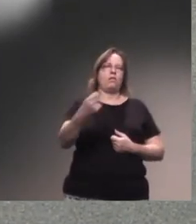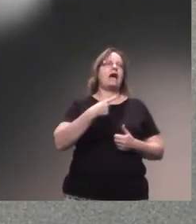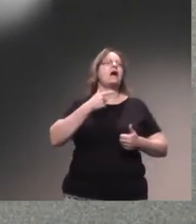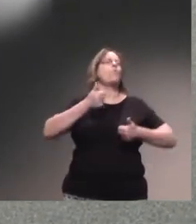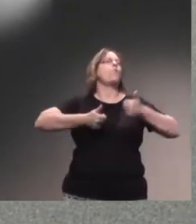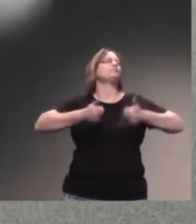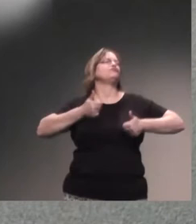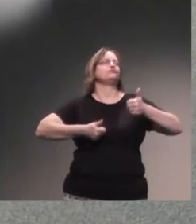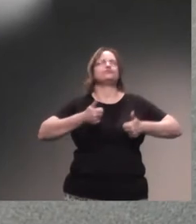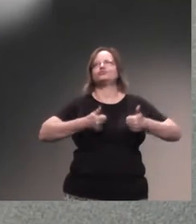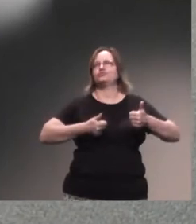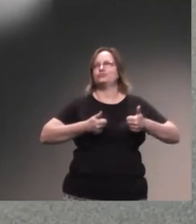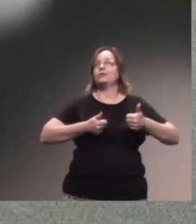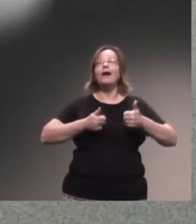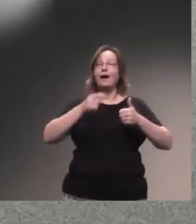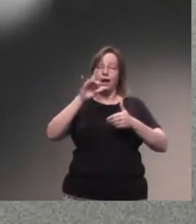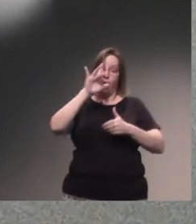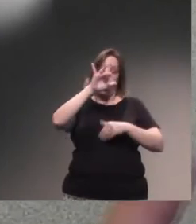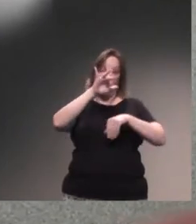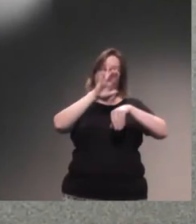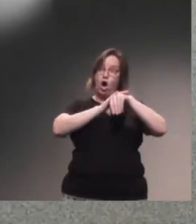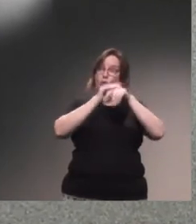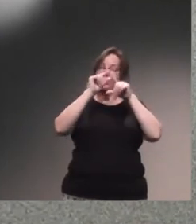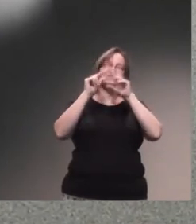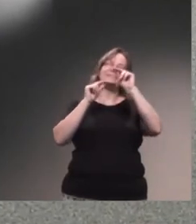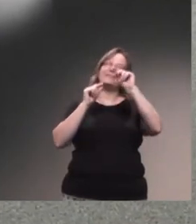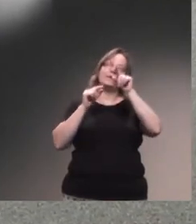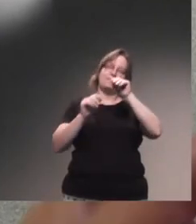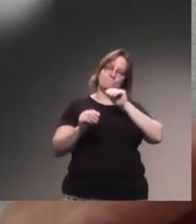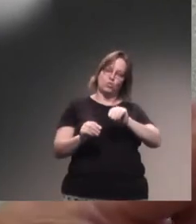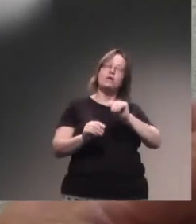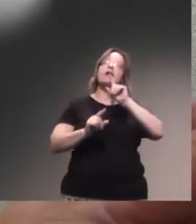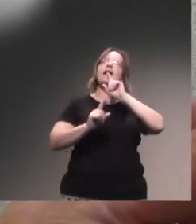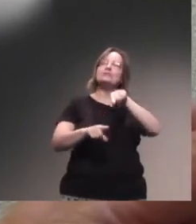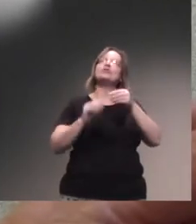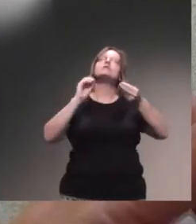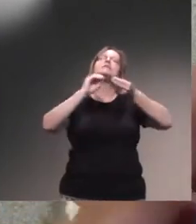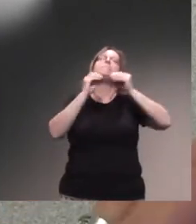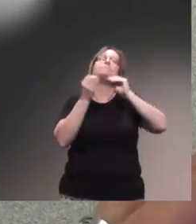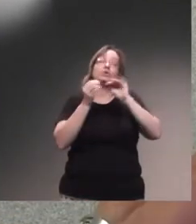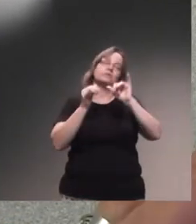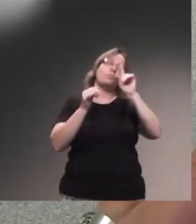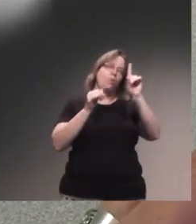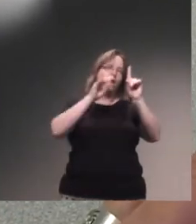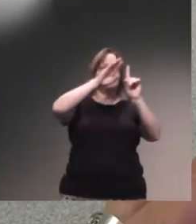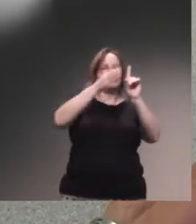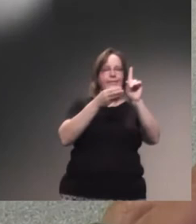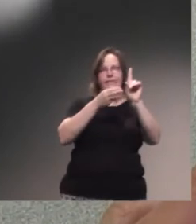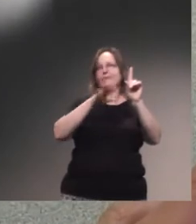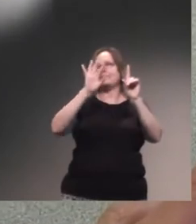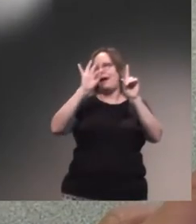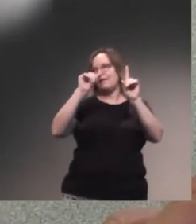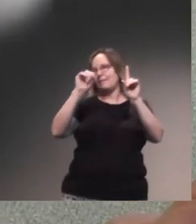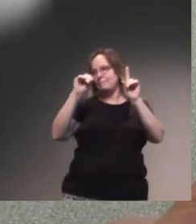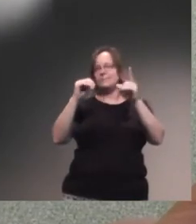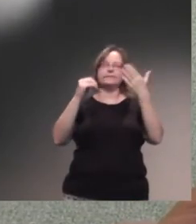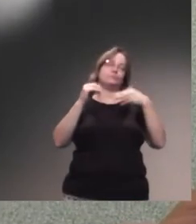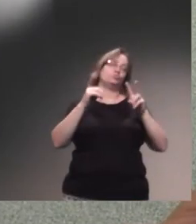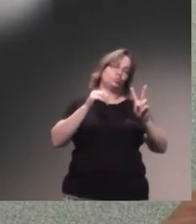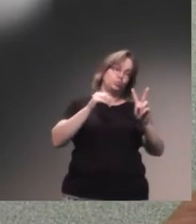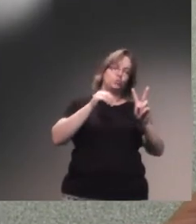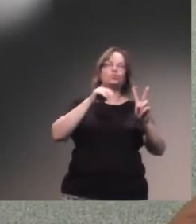Now, don't click on the words of the fund. You simply type in the number in front of the fund. So number 1